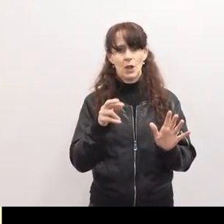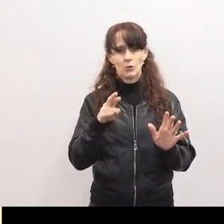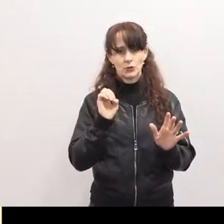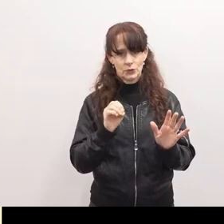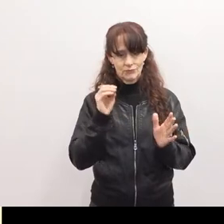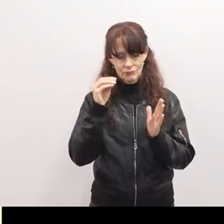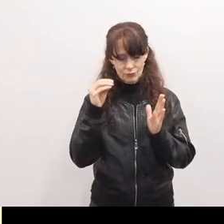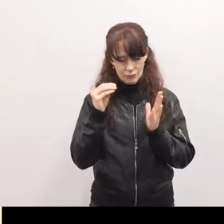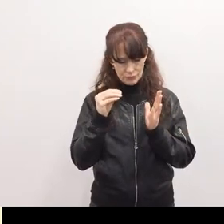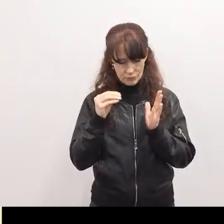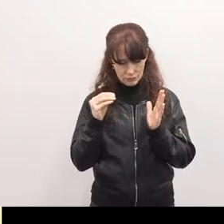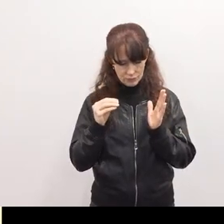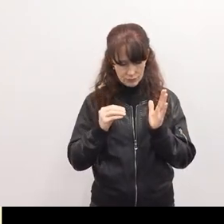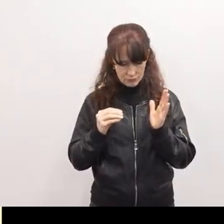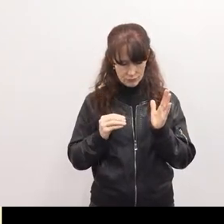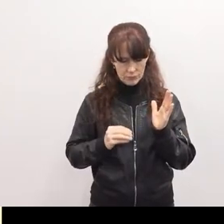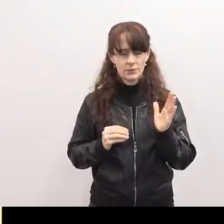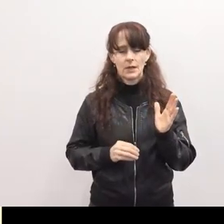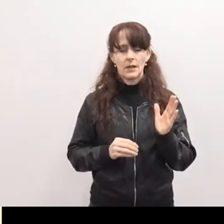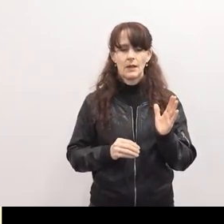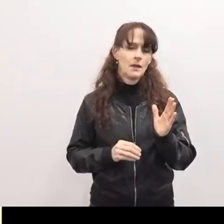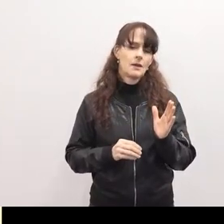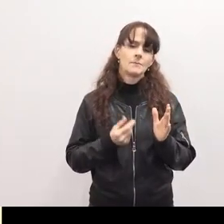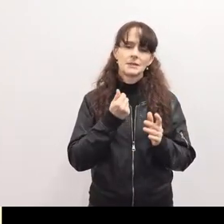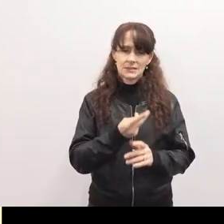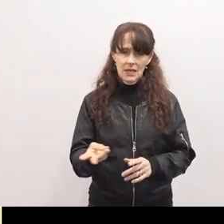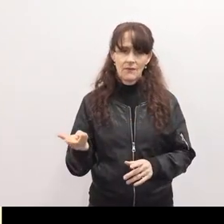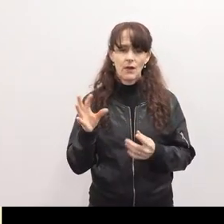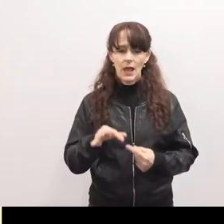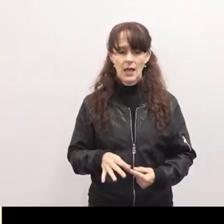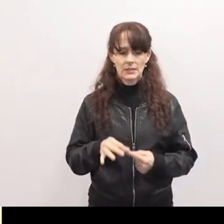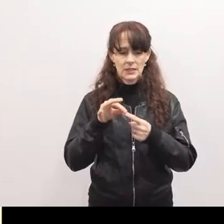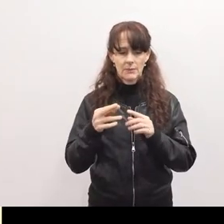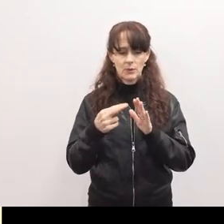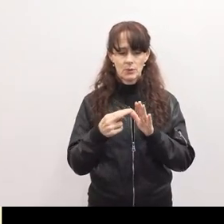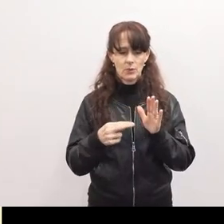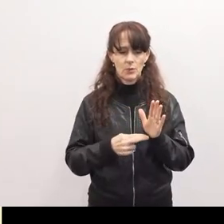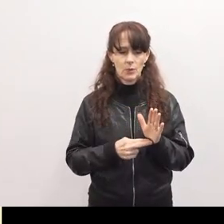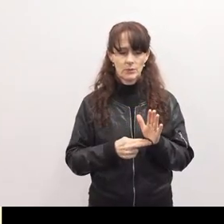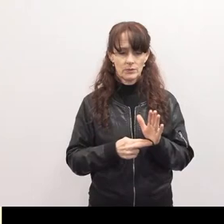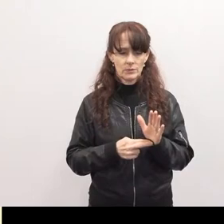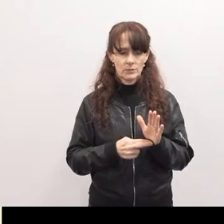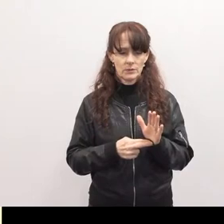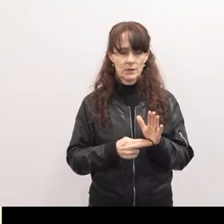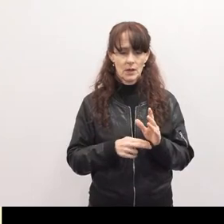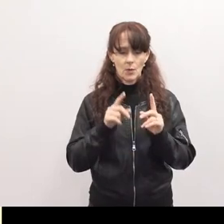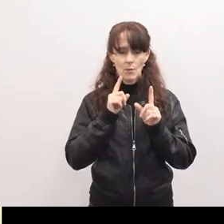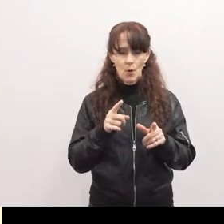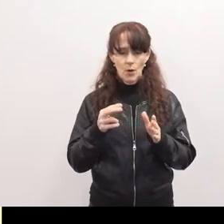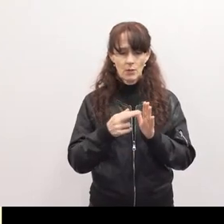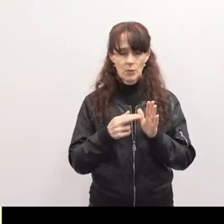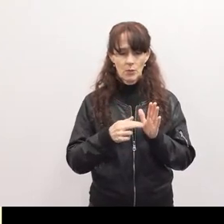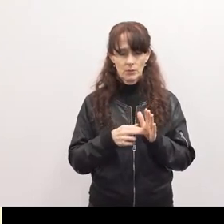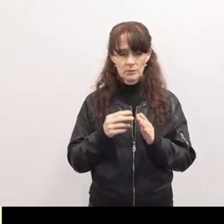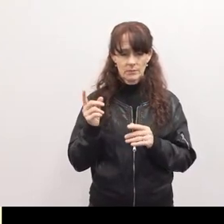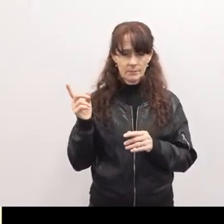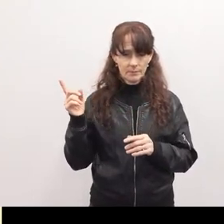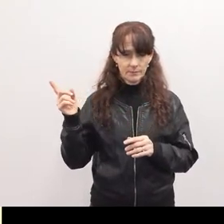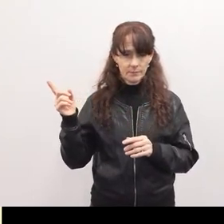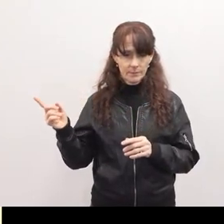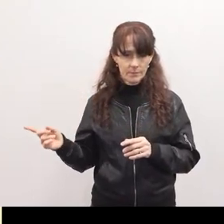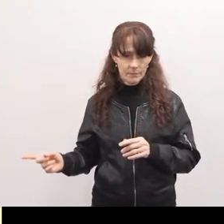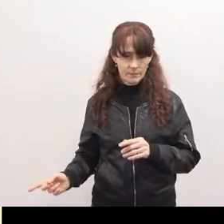the Form 700, but there are several exceptions to the rules. The reporting rules are that you